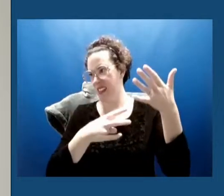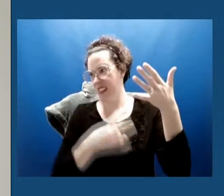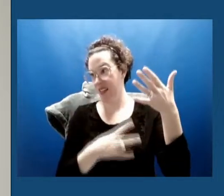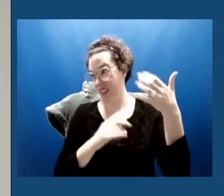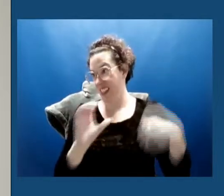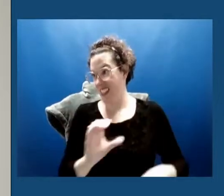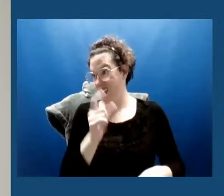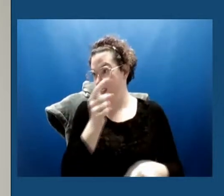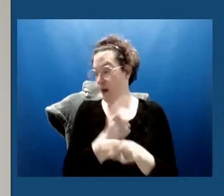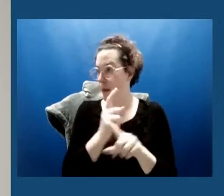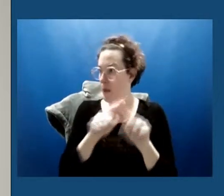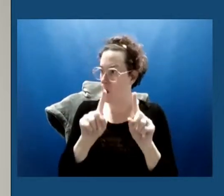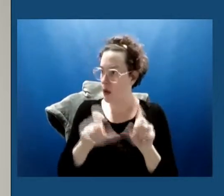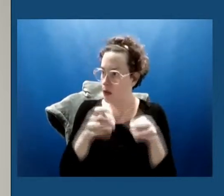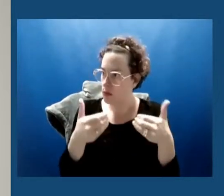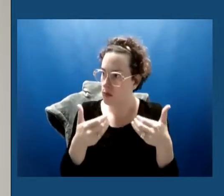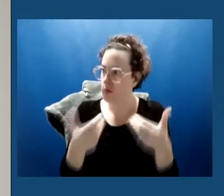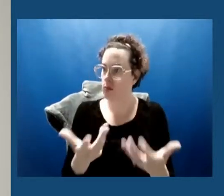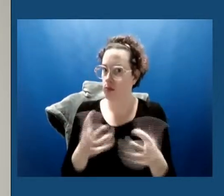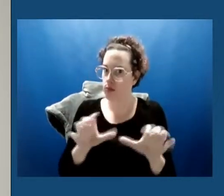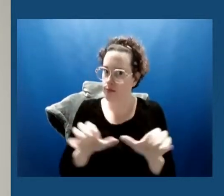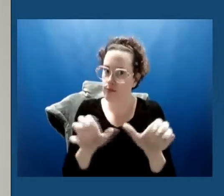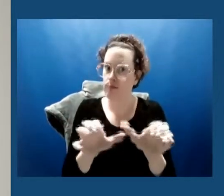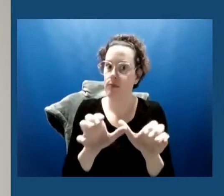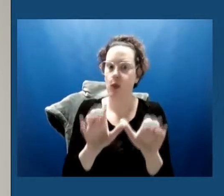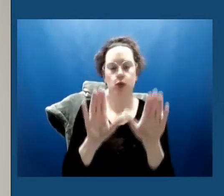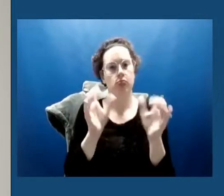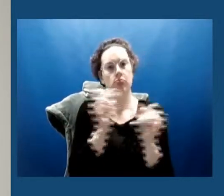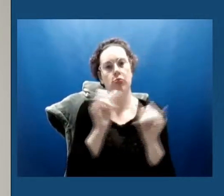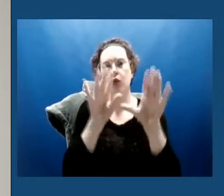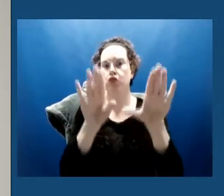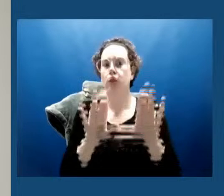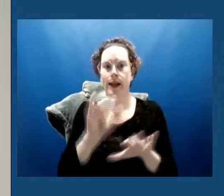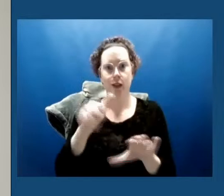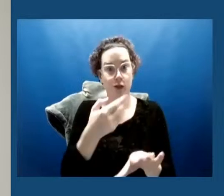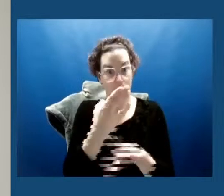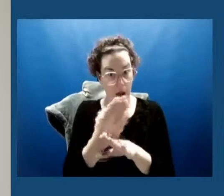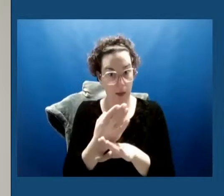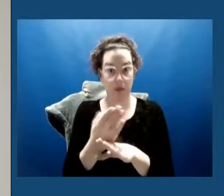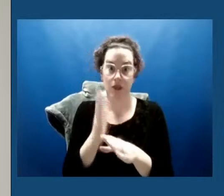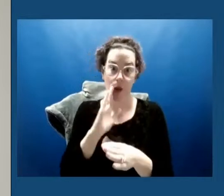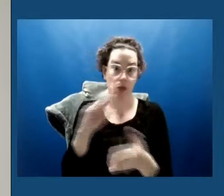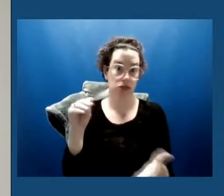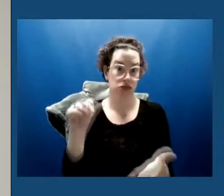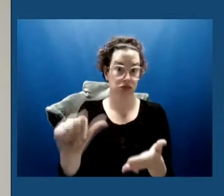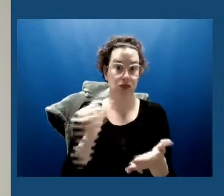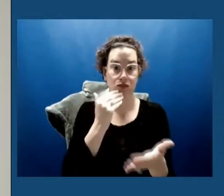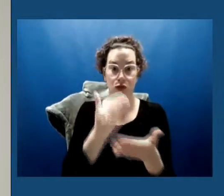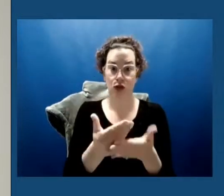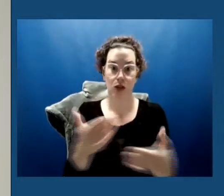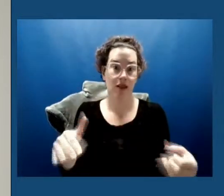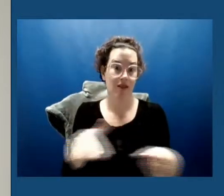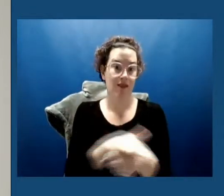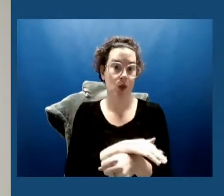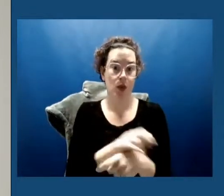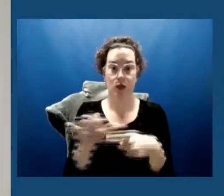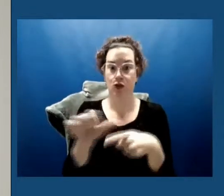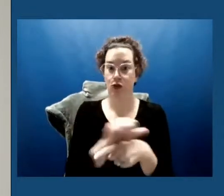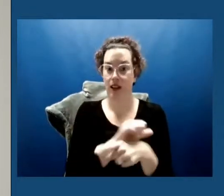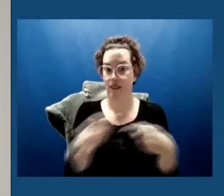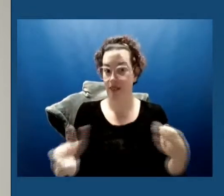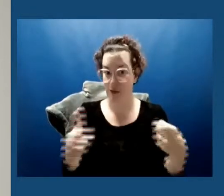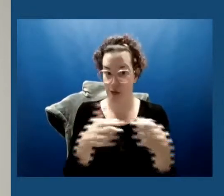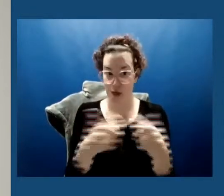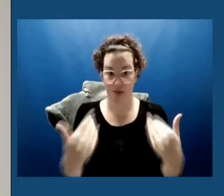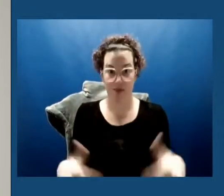it because those are excellent jobs. You should hear what they're willing to pay for a fully trained electrician, and you'll